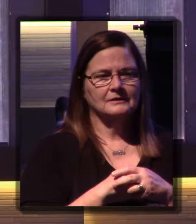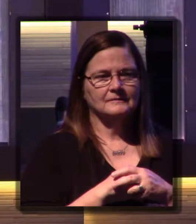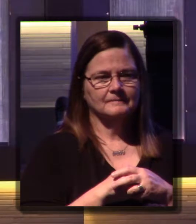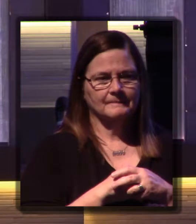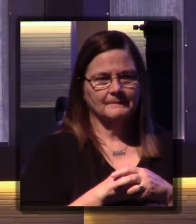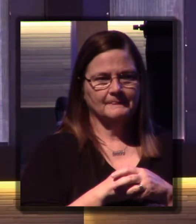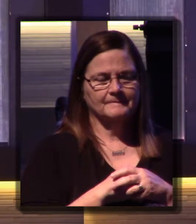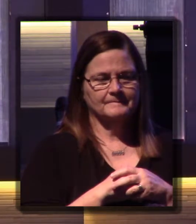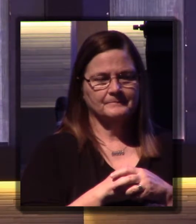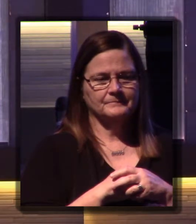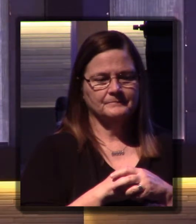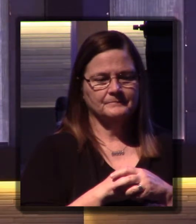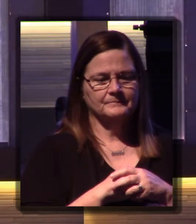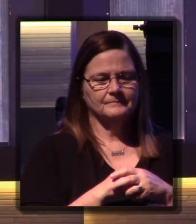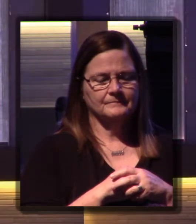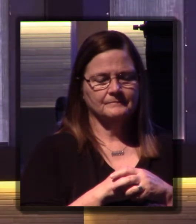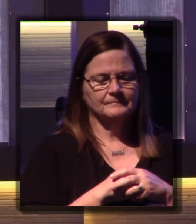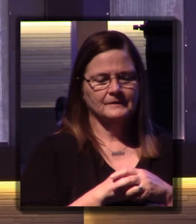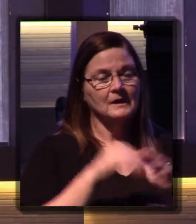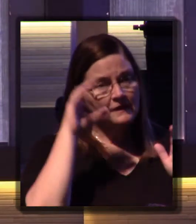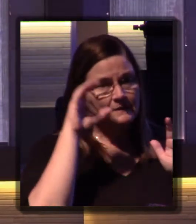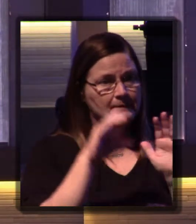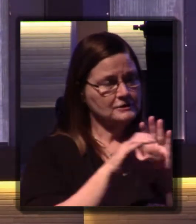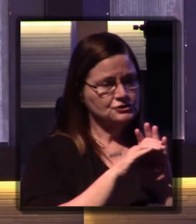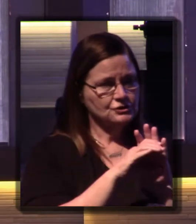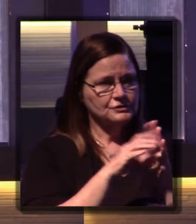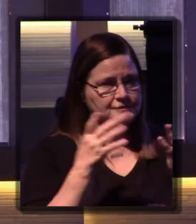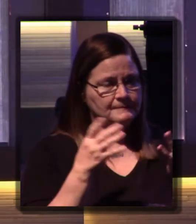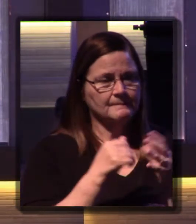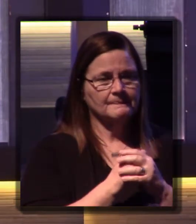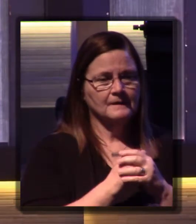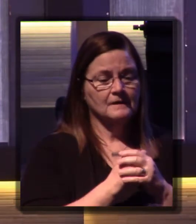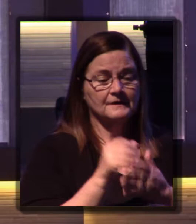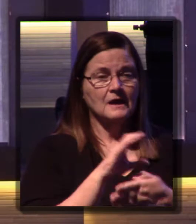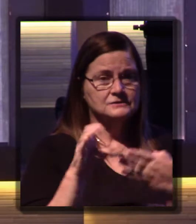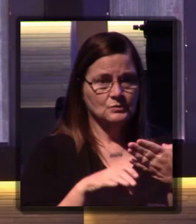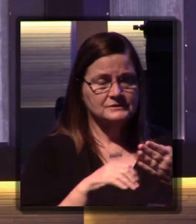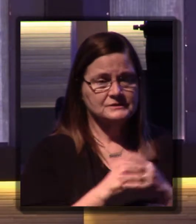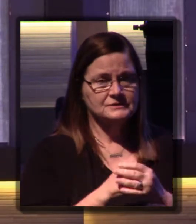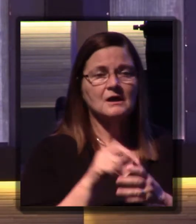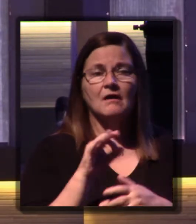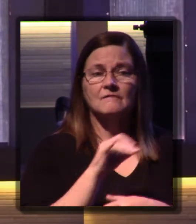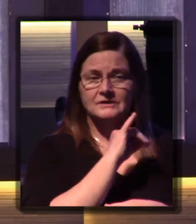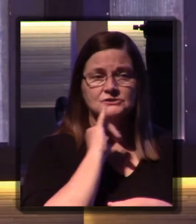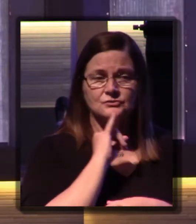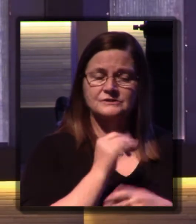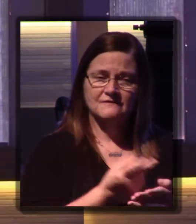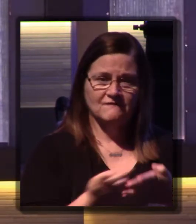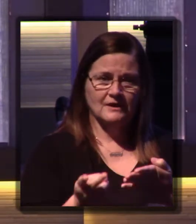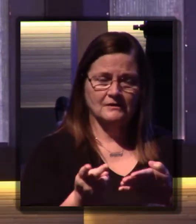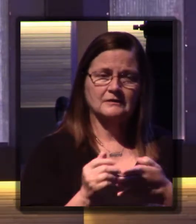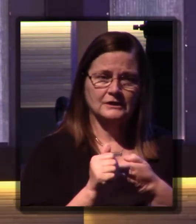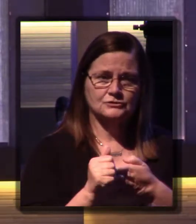poured out upon us from on high. And so the picture that he's drawing is the consequences of Israel's